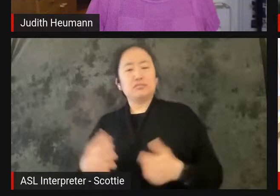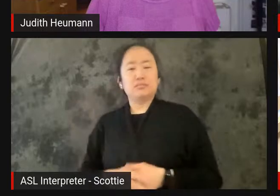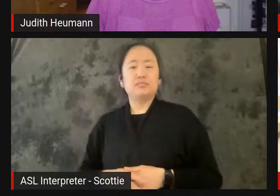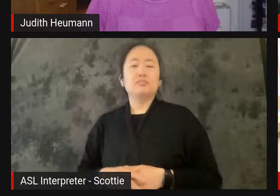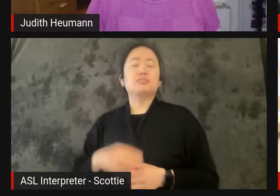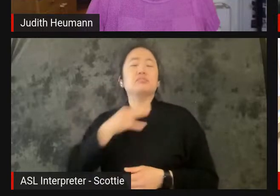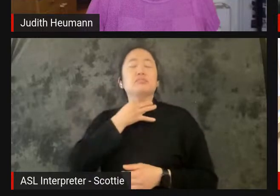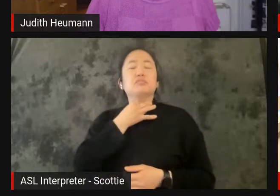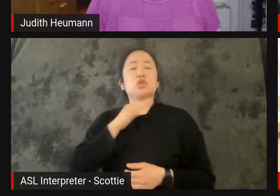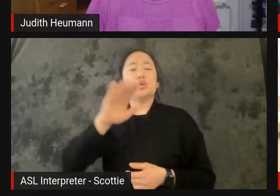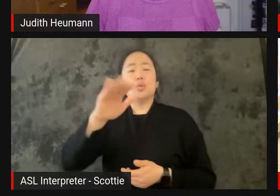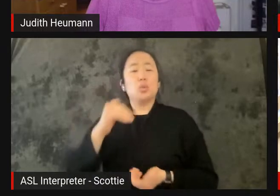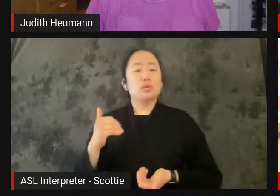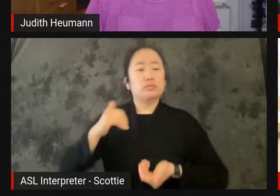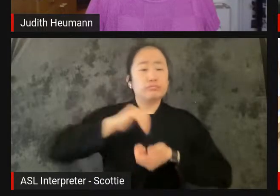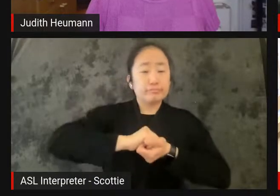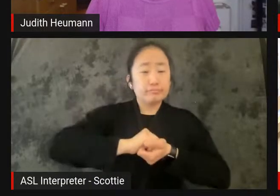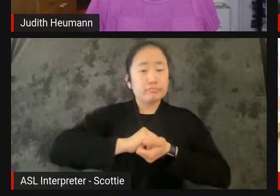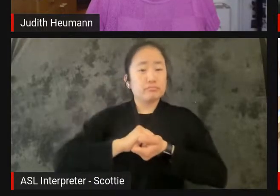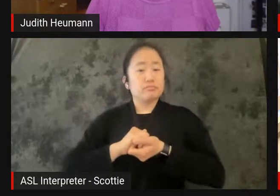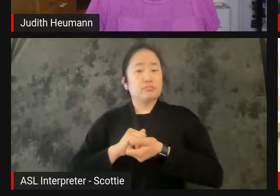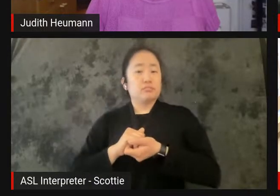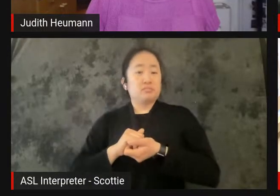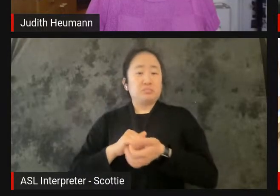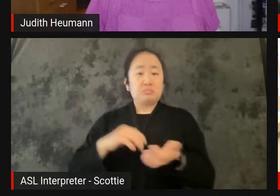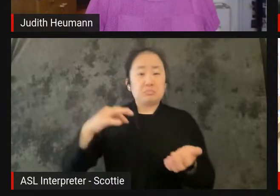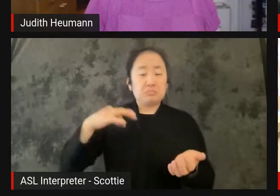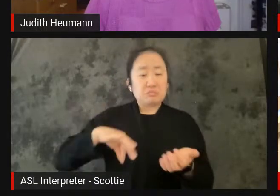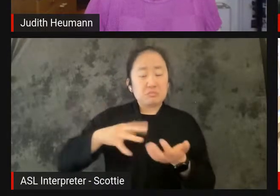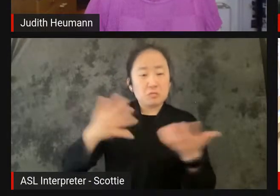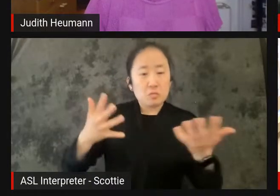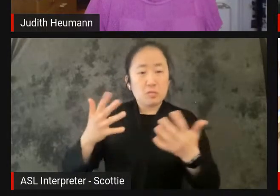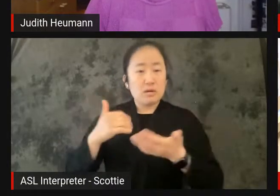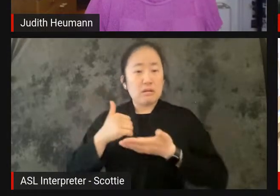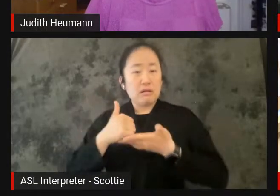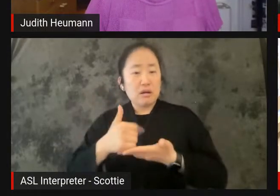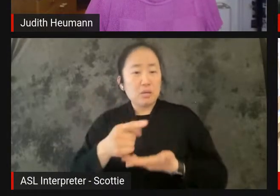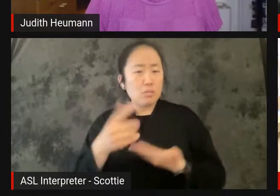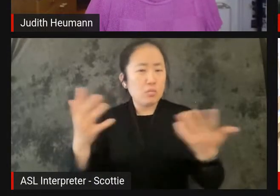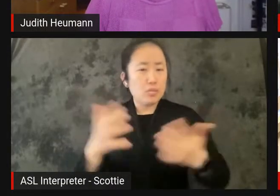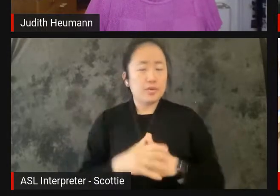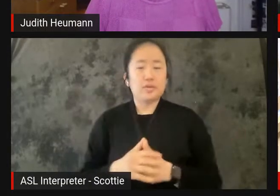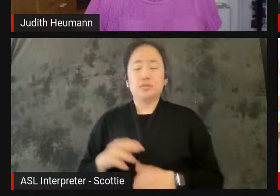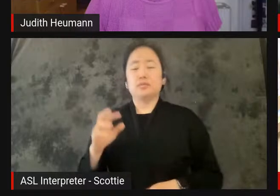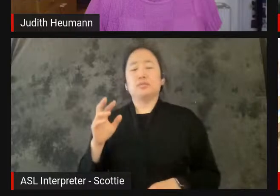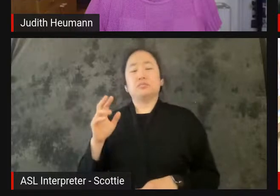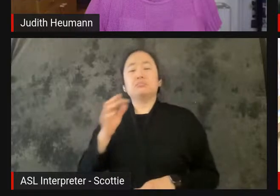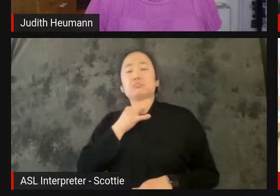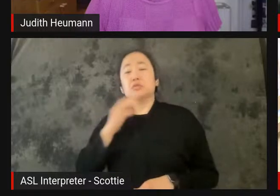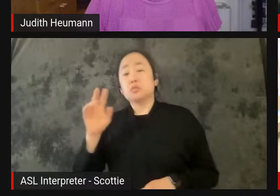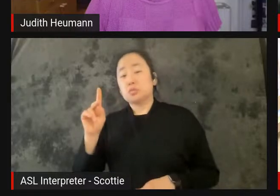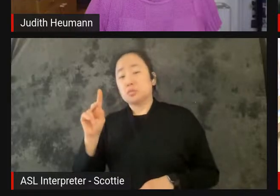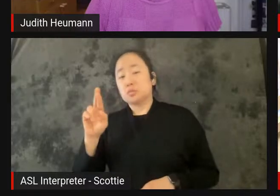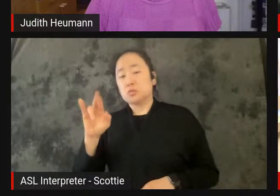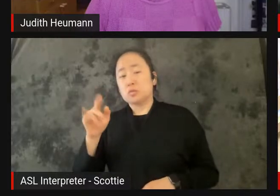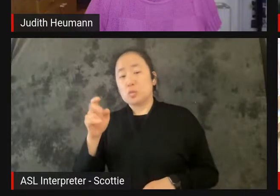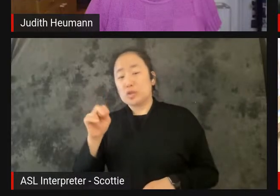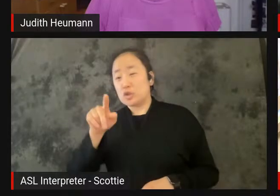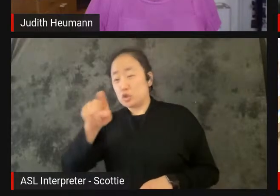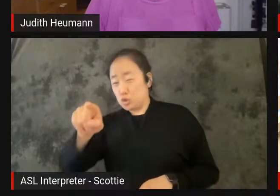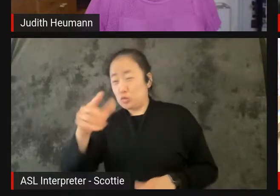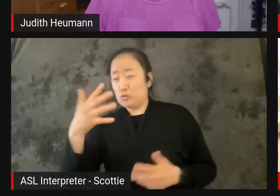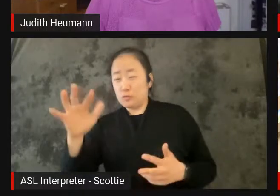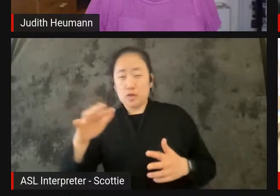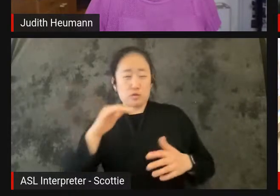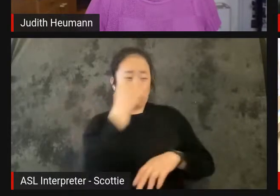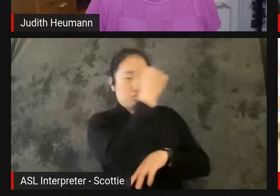for you and how that's worked. And Kristen, as you've kind of looked at this movement, if you will, what you